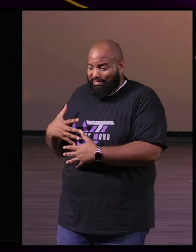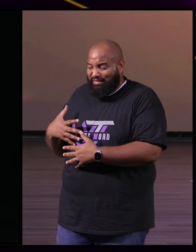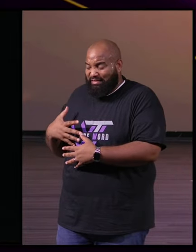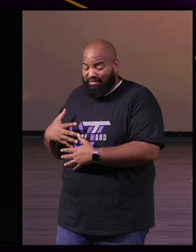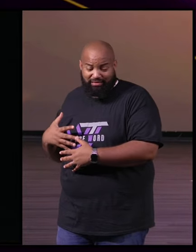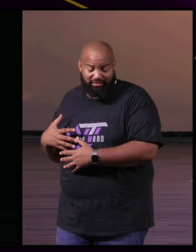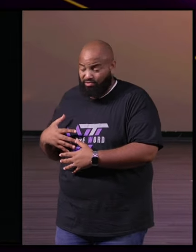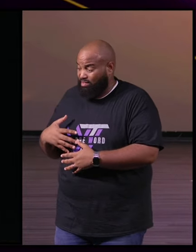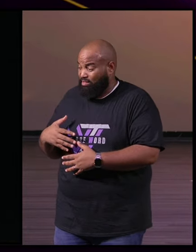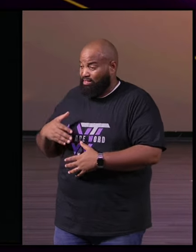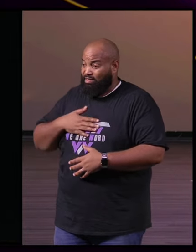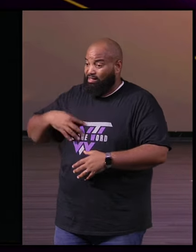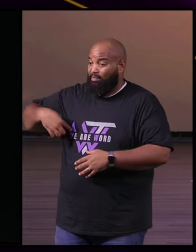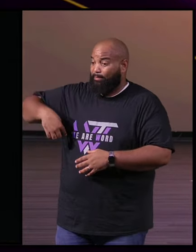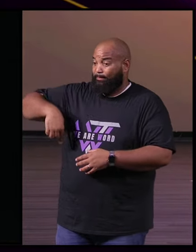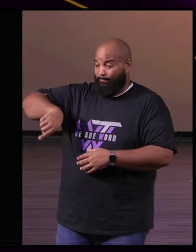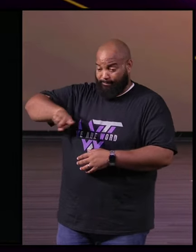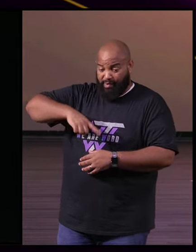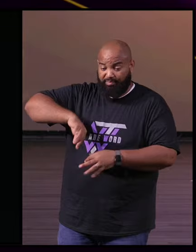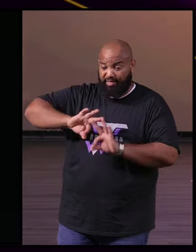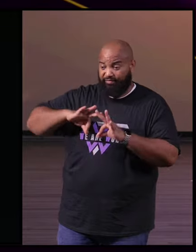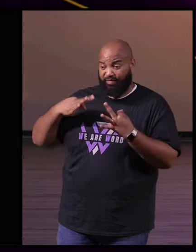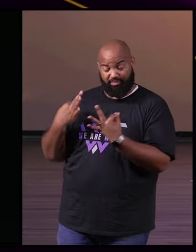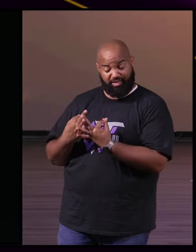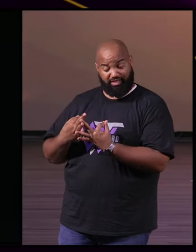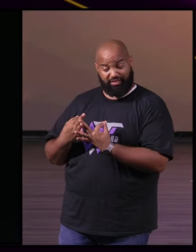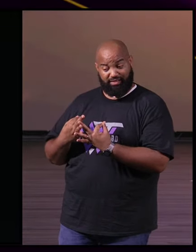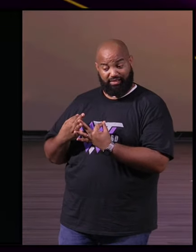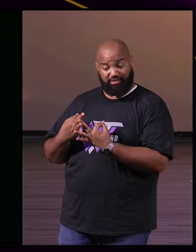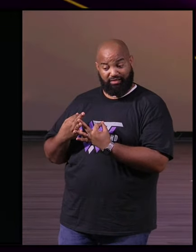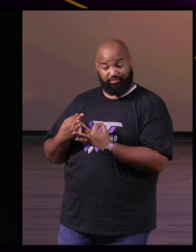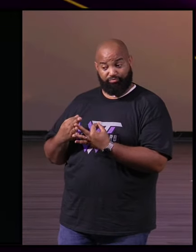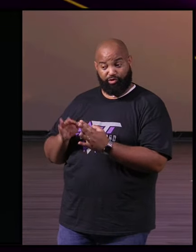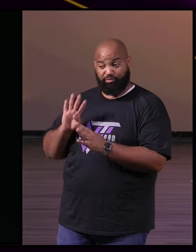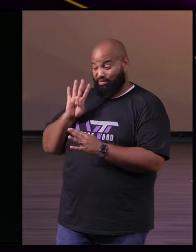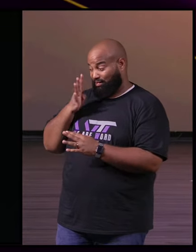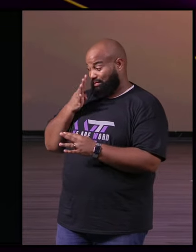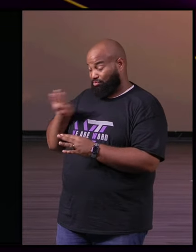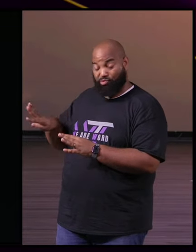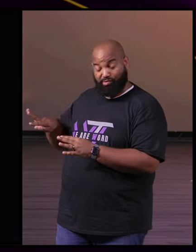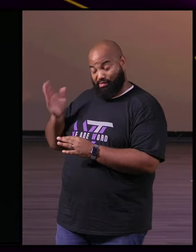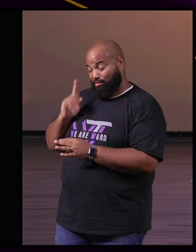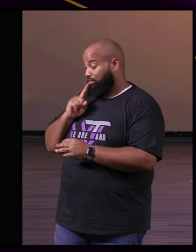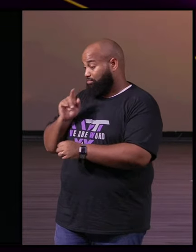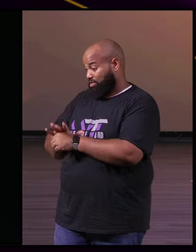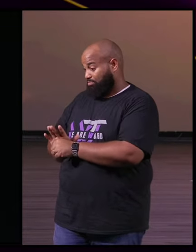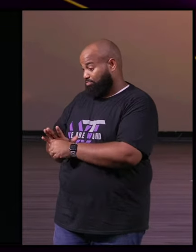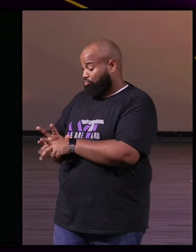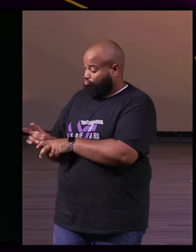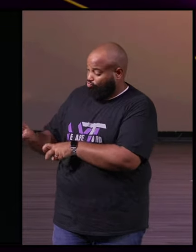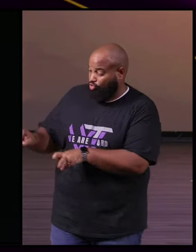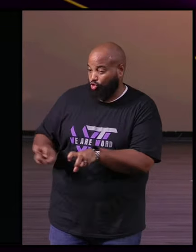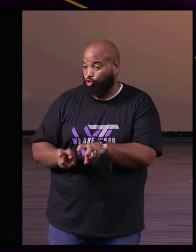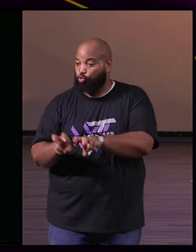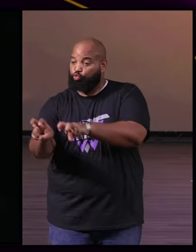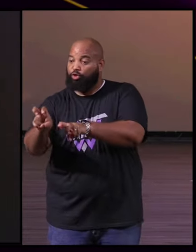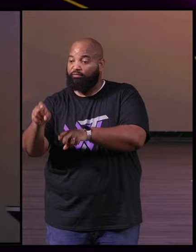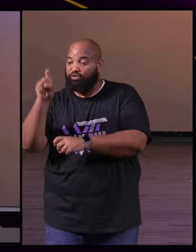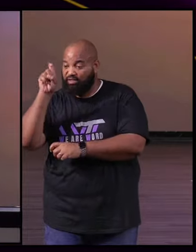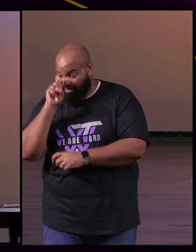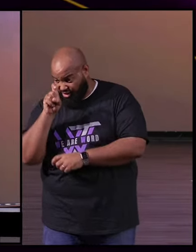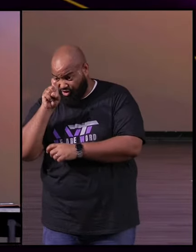family and voluntarily goes to Egypt. He